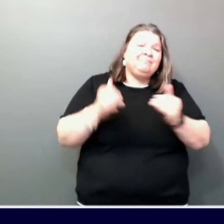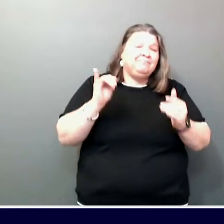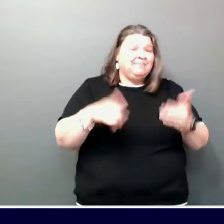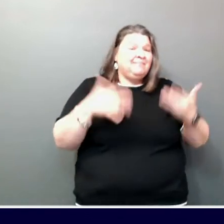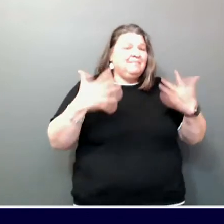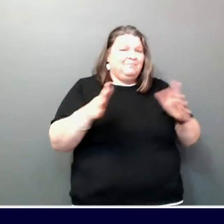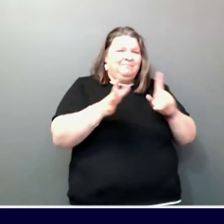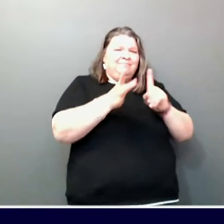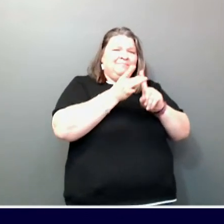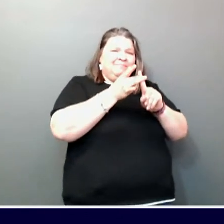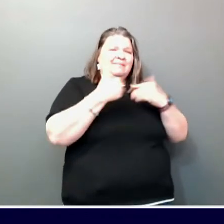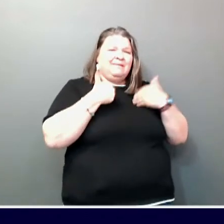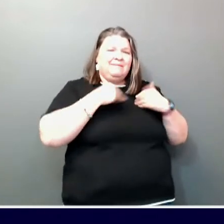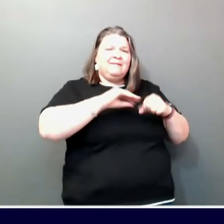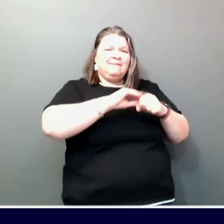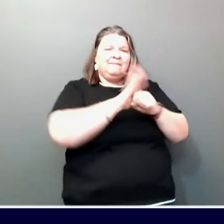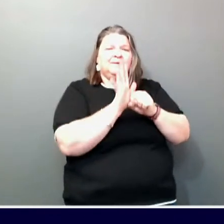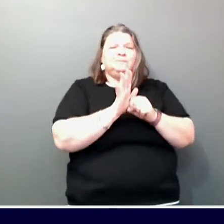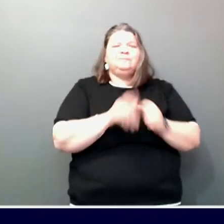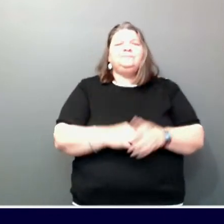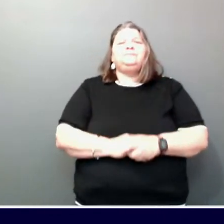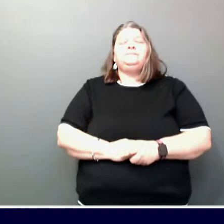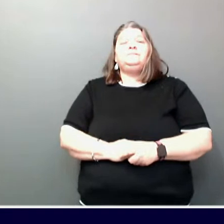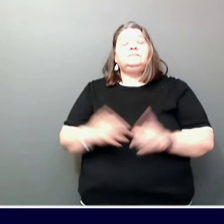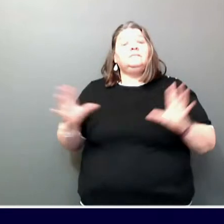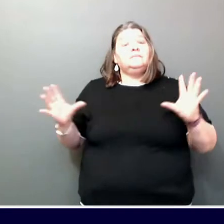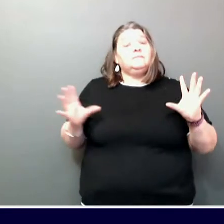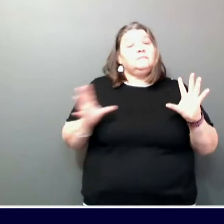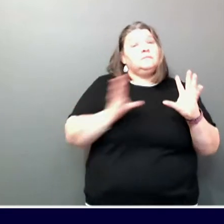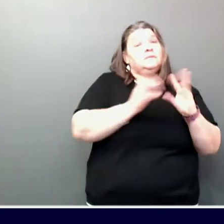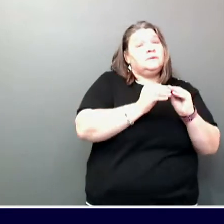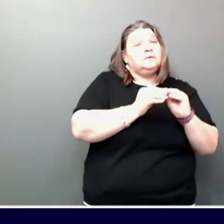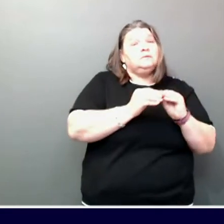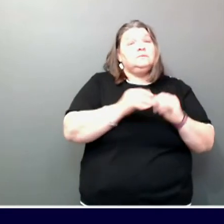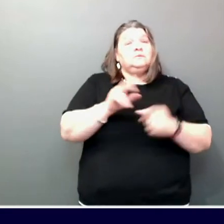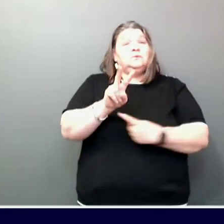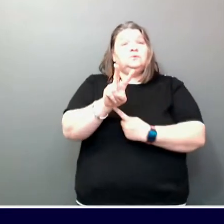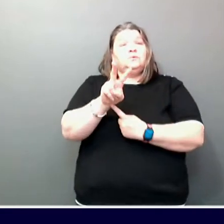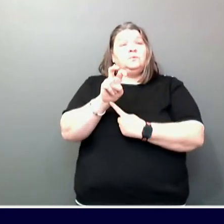Overall, Maine CDC has now recorded